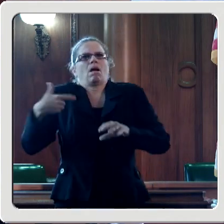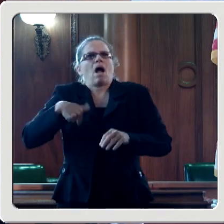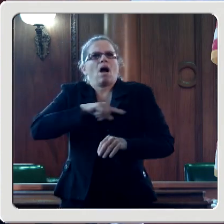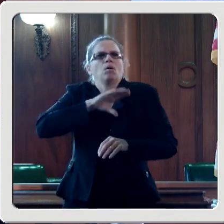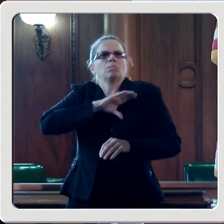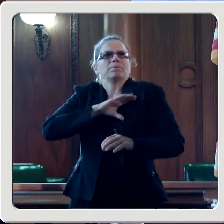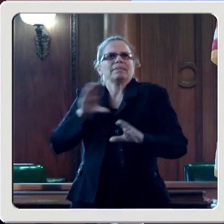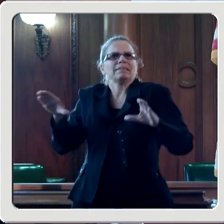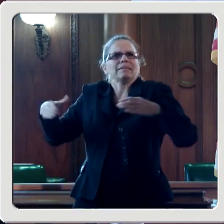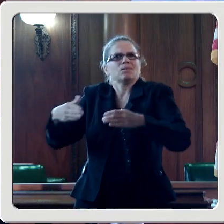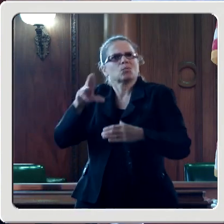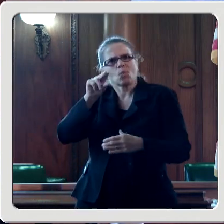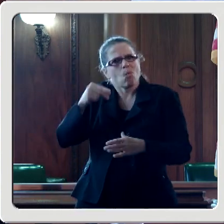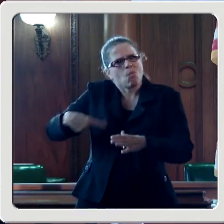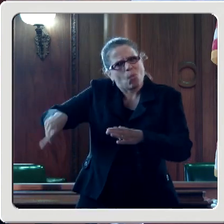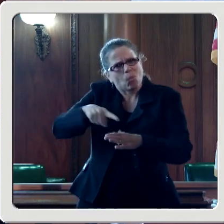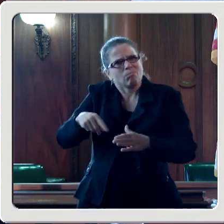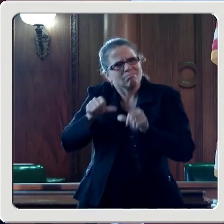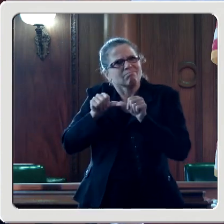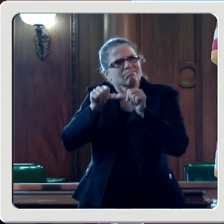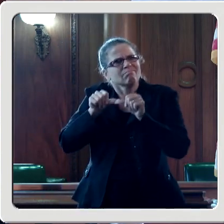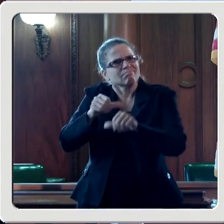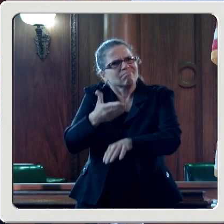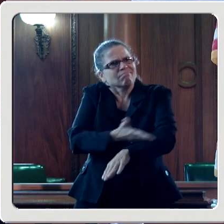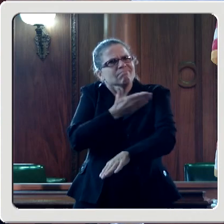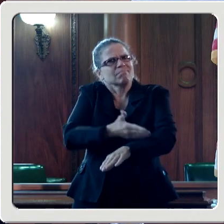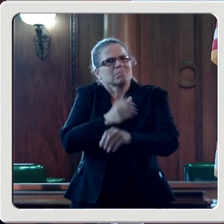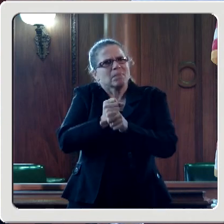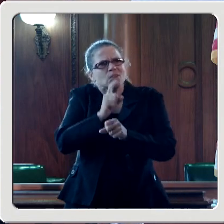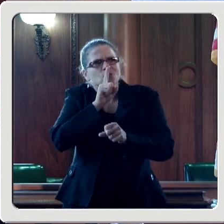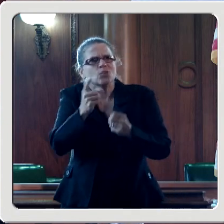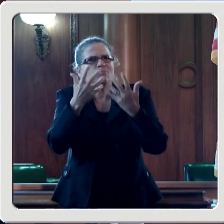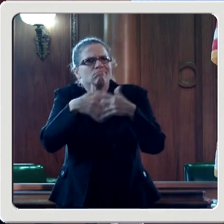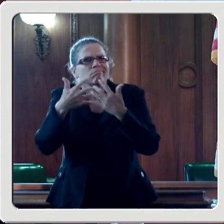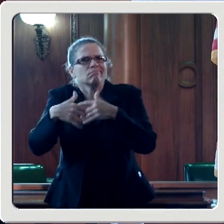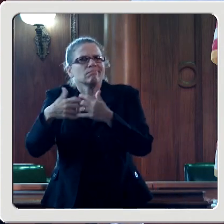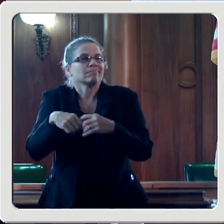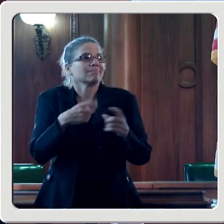that when I got the call Sunday,